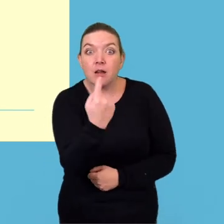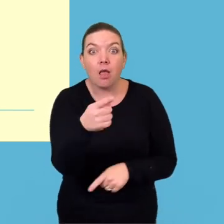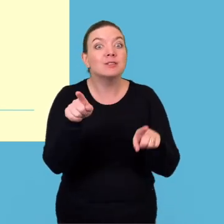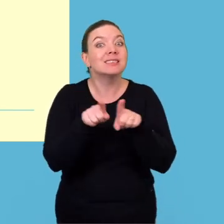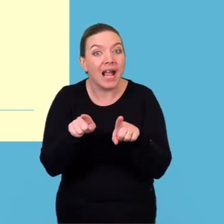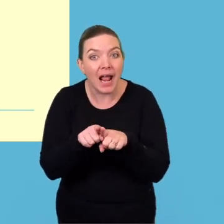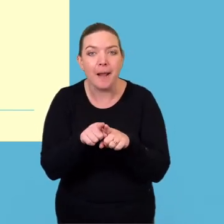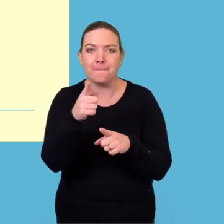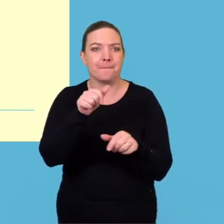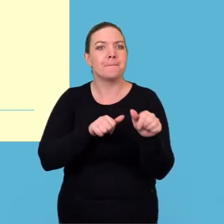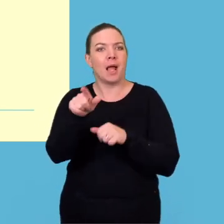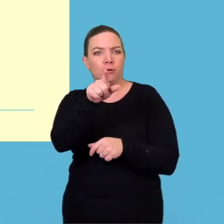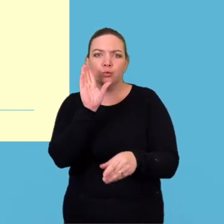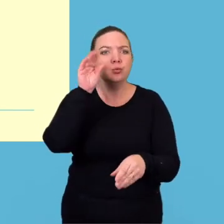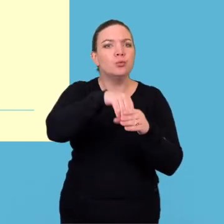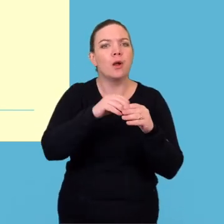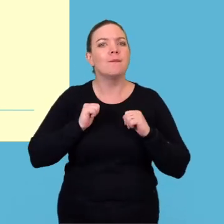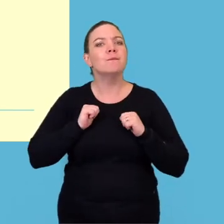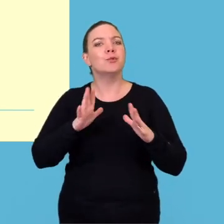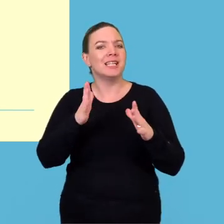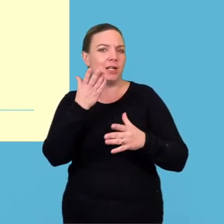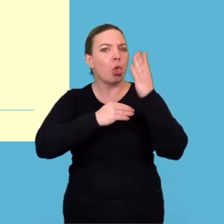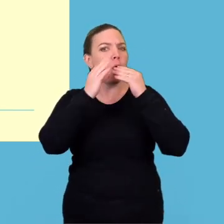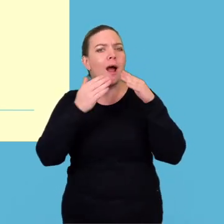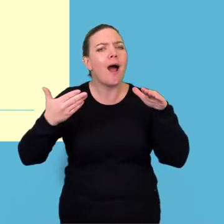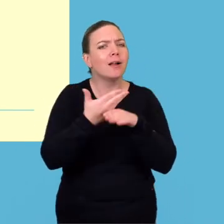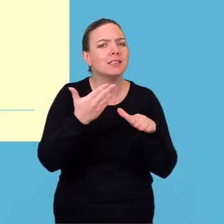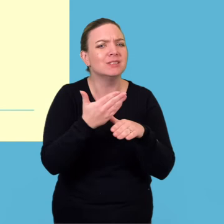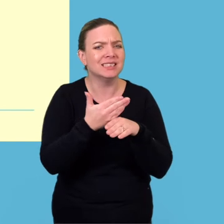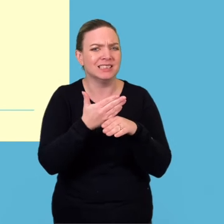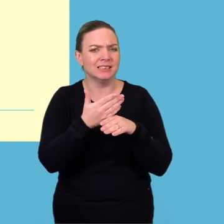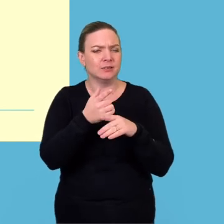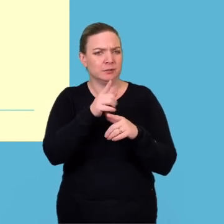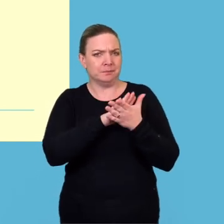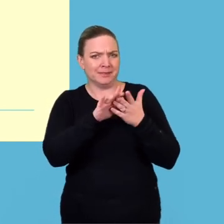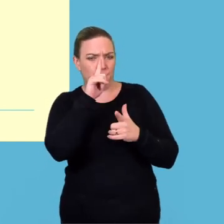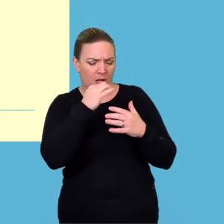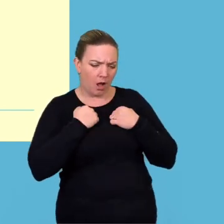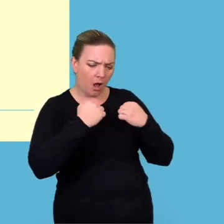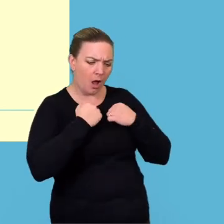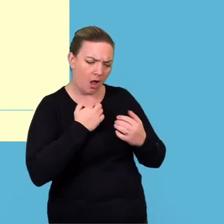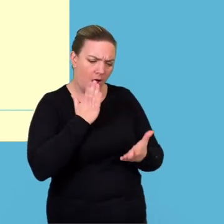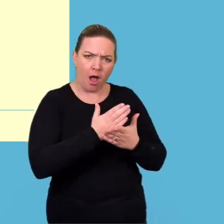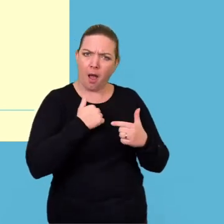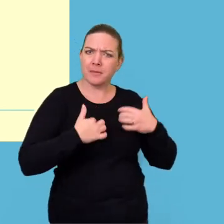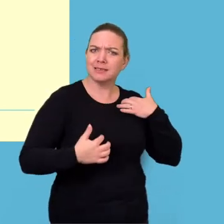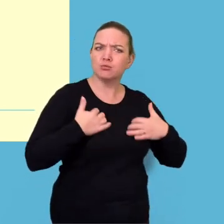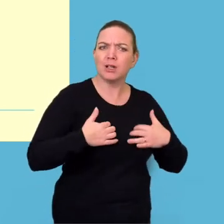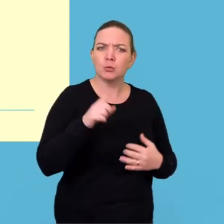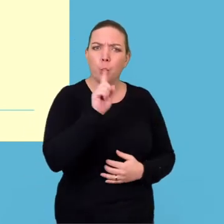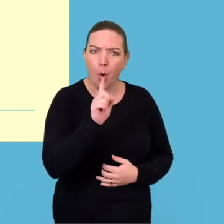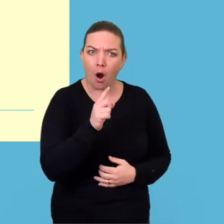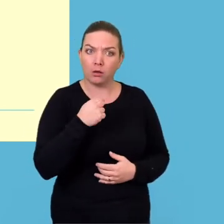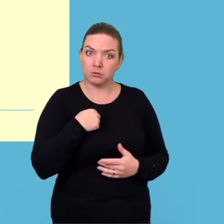a really good place to start is to take part in some free learning activities to help you find out what you're interested in and to be really sure you'd